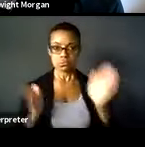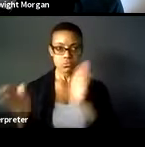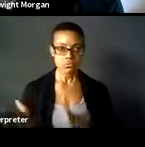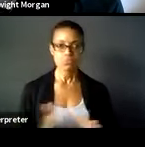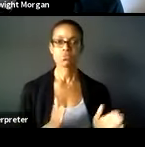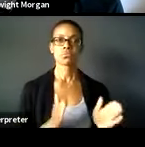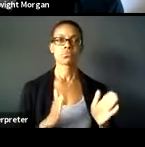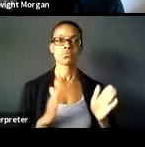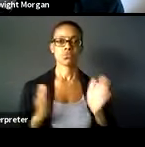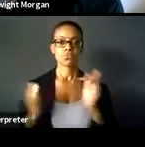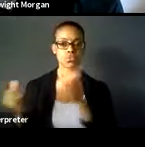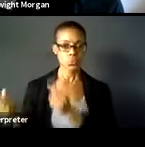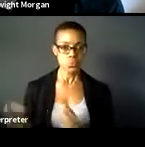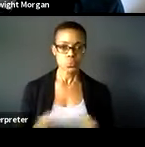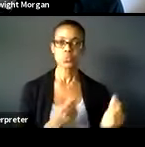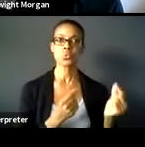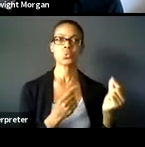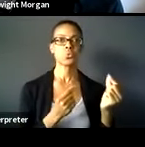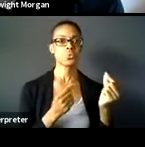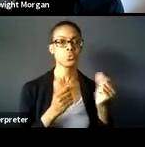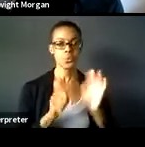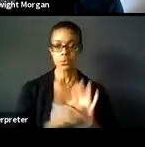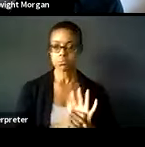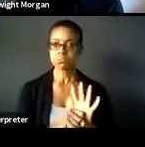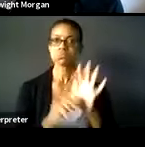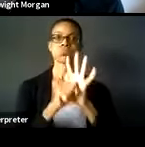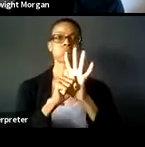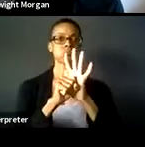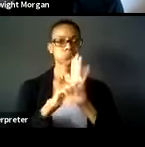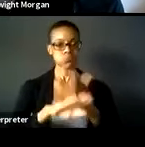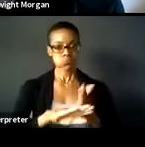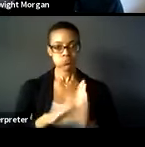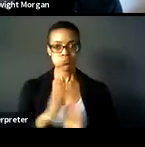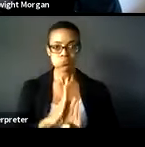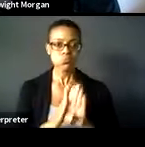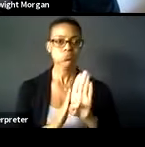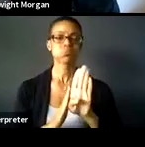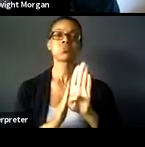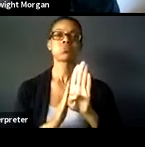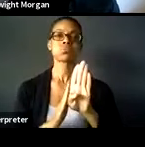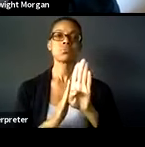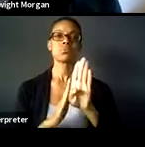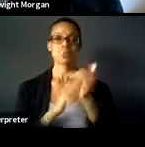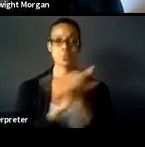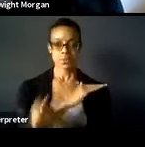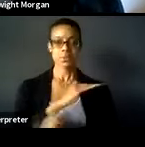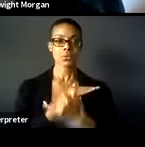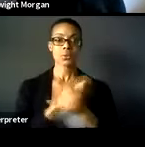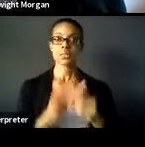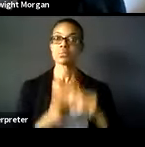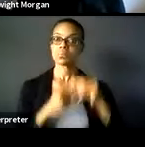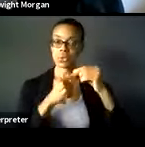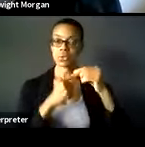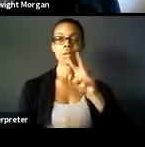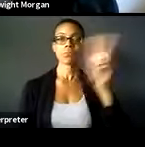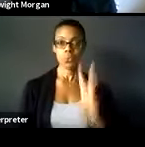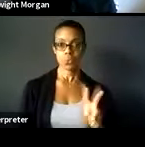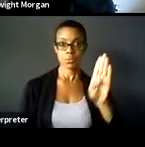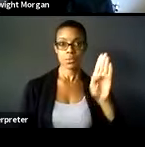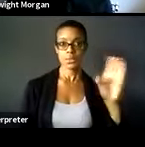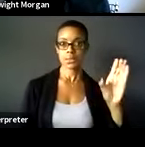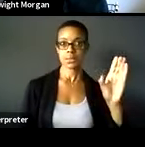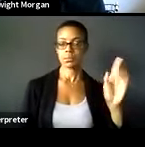able to build this country, and especially in Victoria and BC has a long history